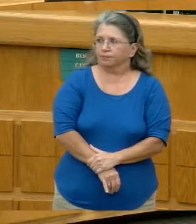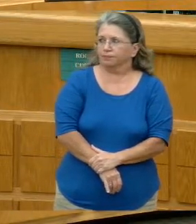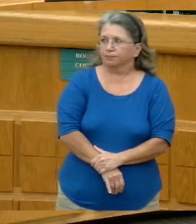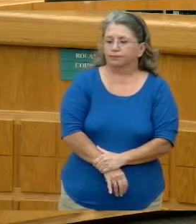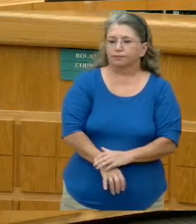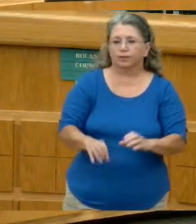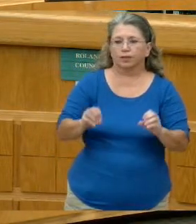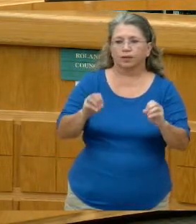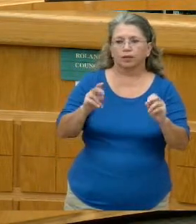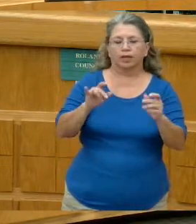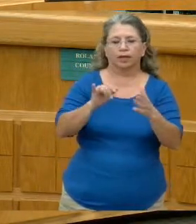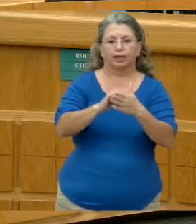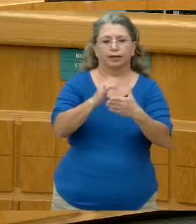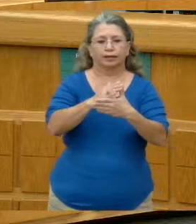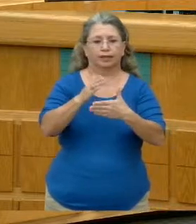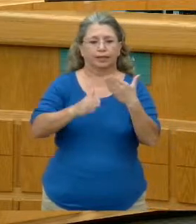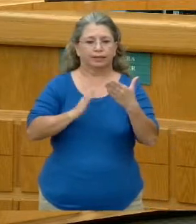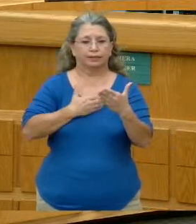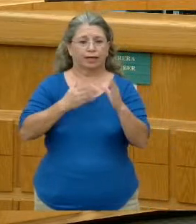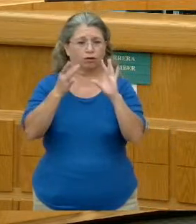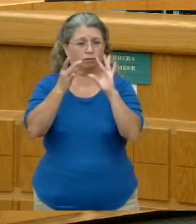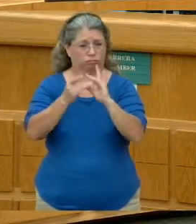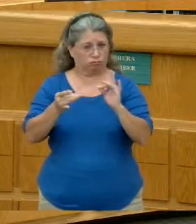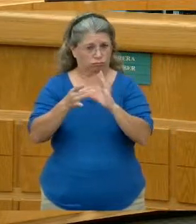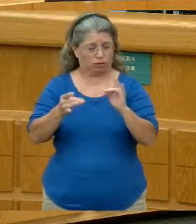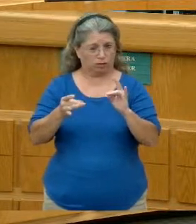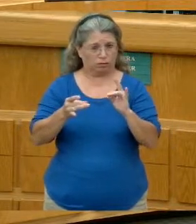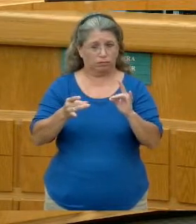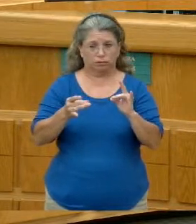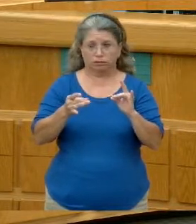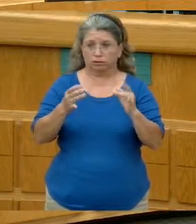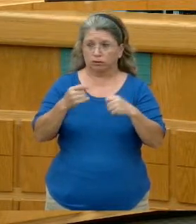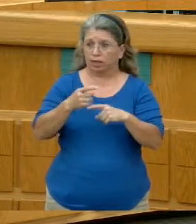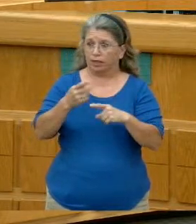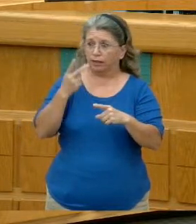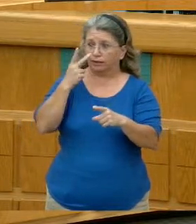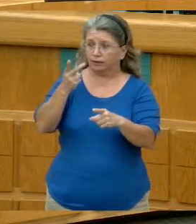Okay, that concludes our prepared remarks for today. We'll see if there's any questions in the media.